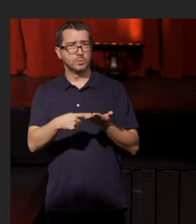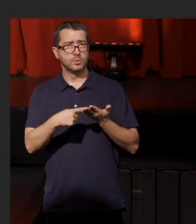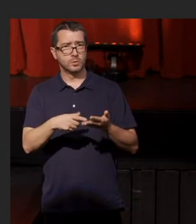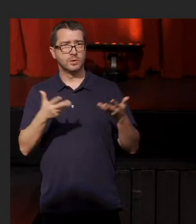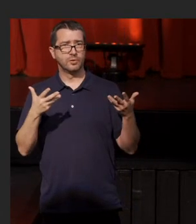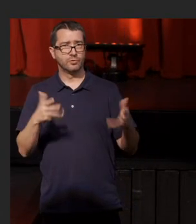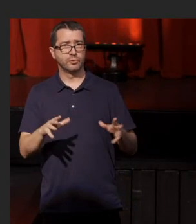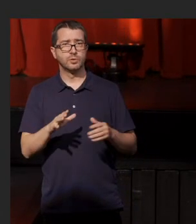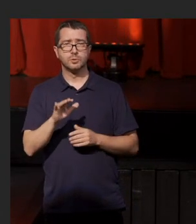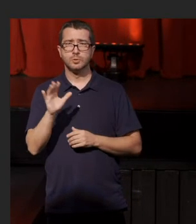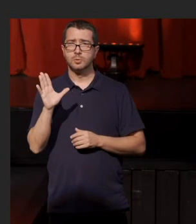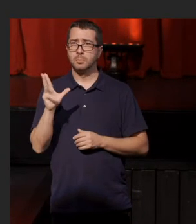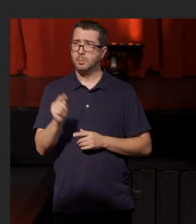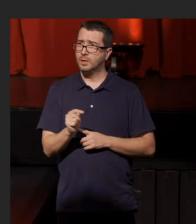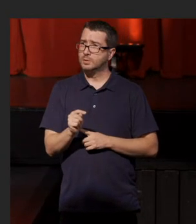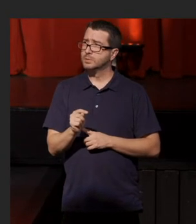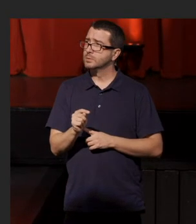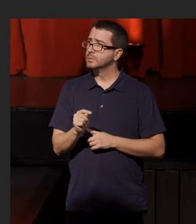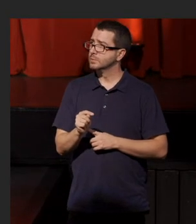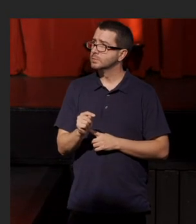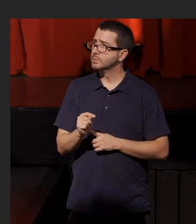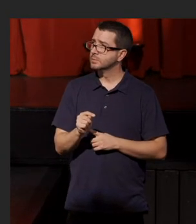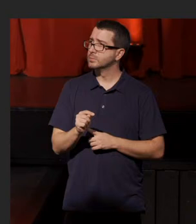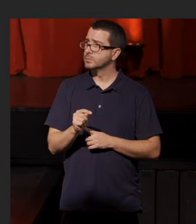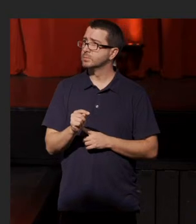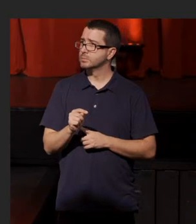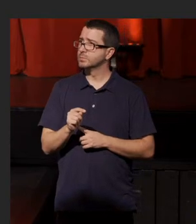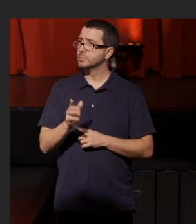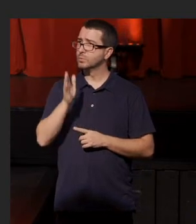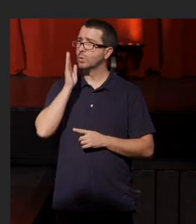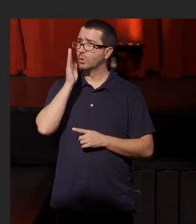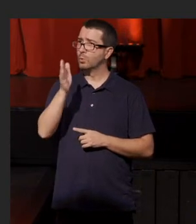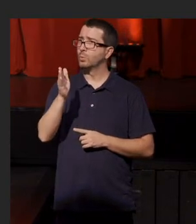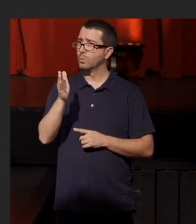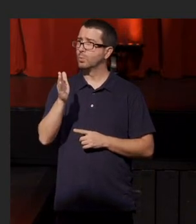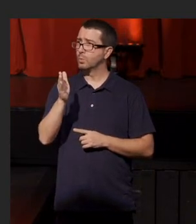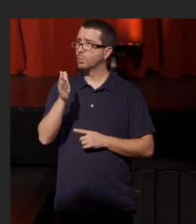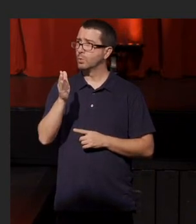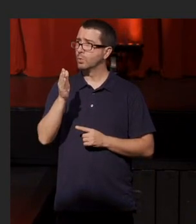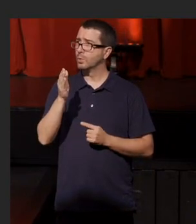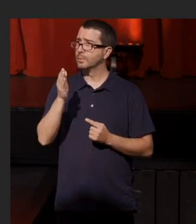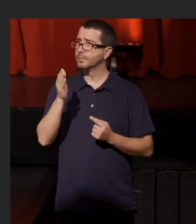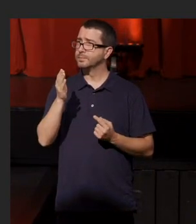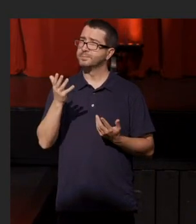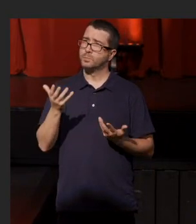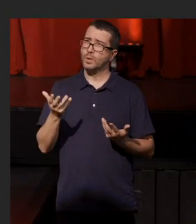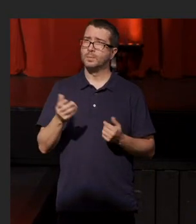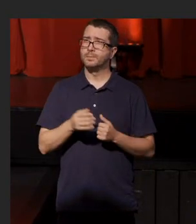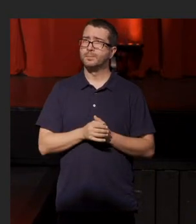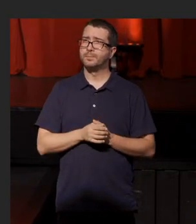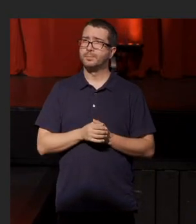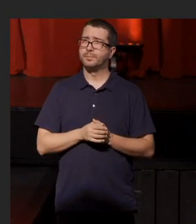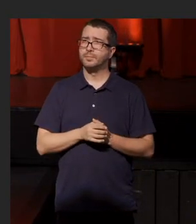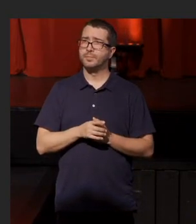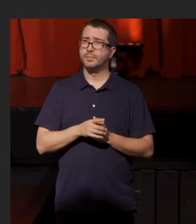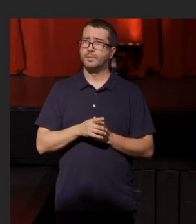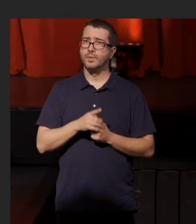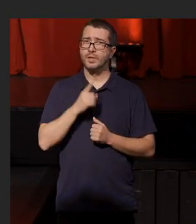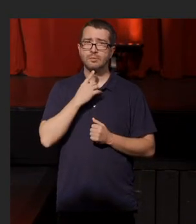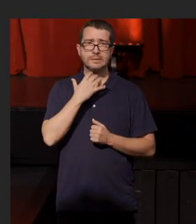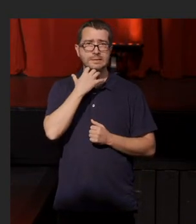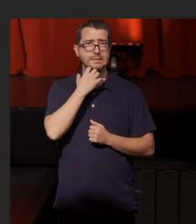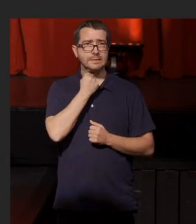way I always will return to... in a way, it's almost embarrassing.